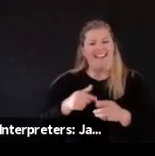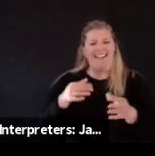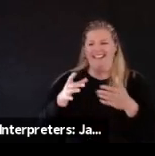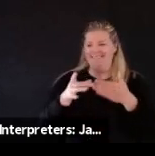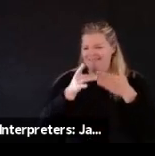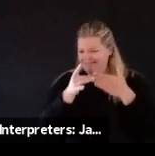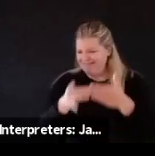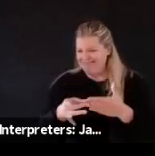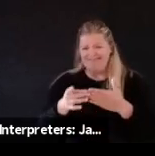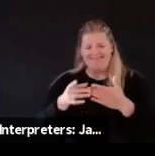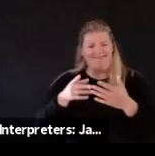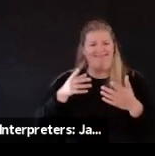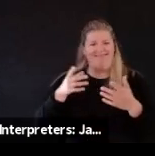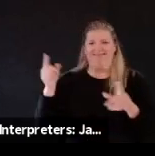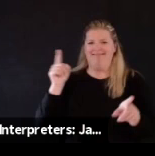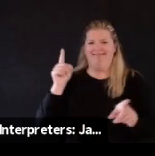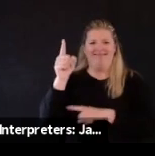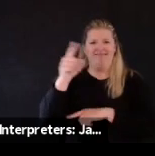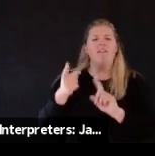direction from God